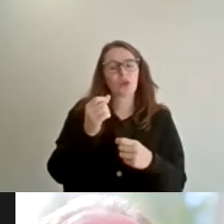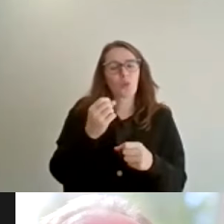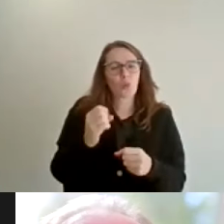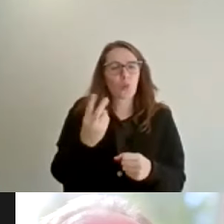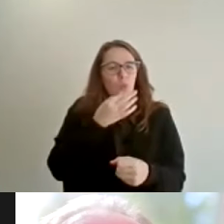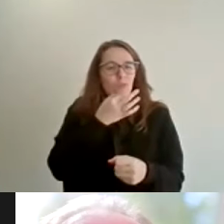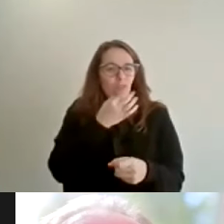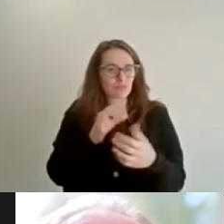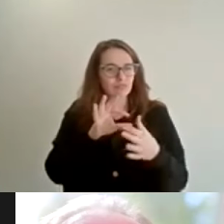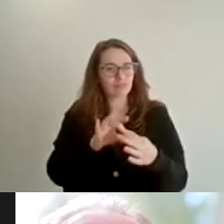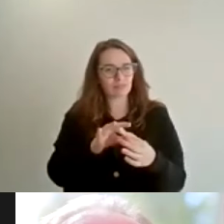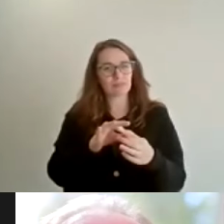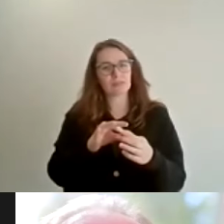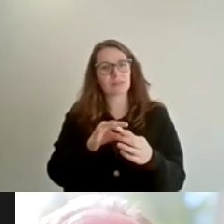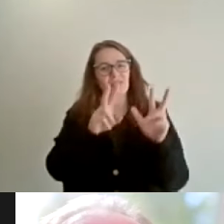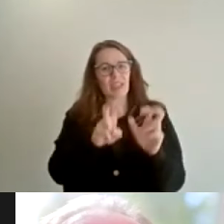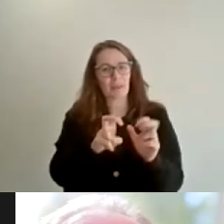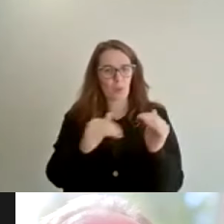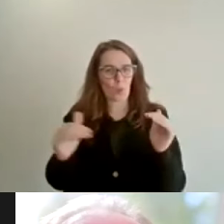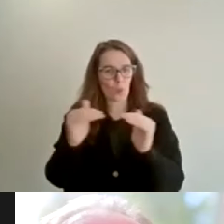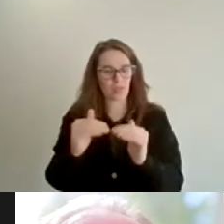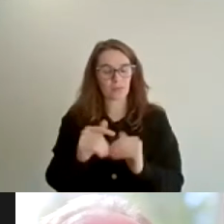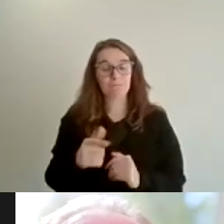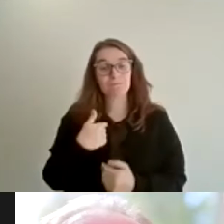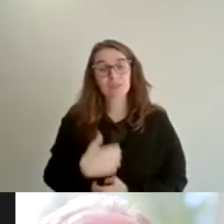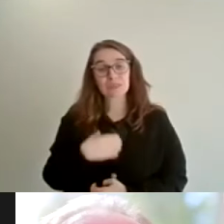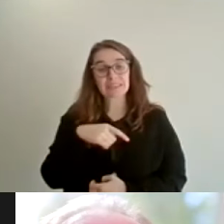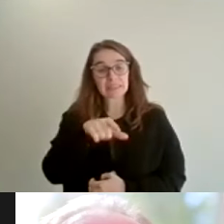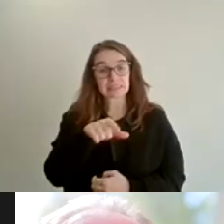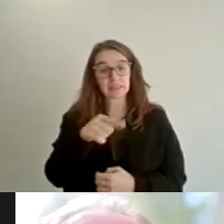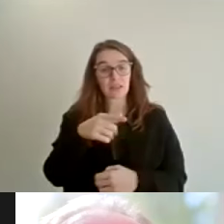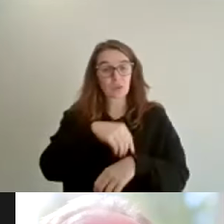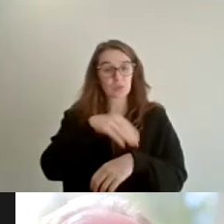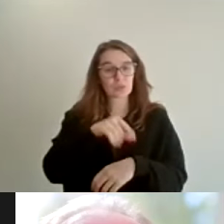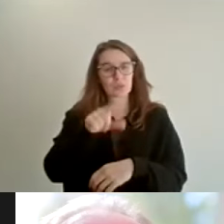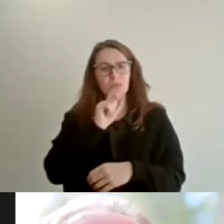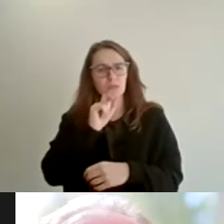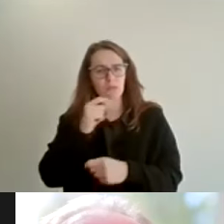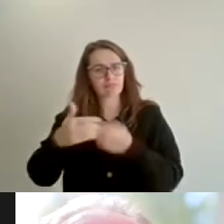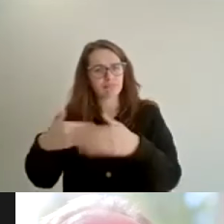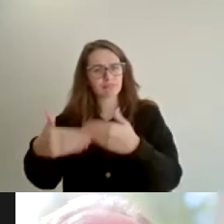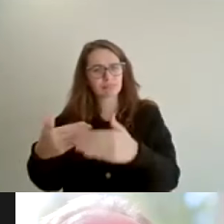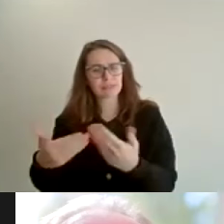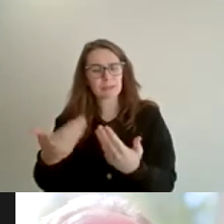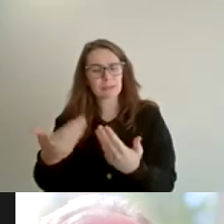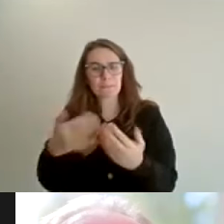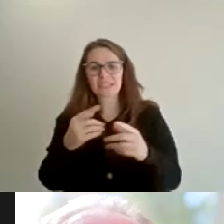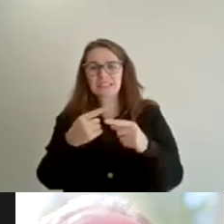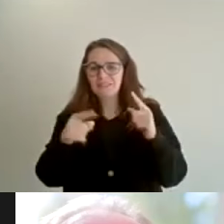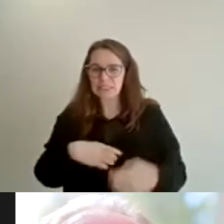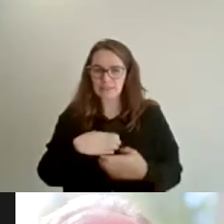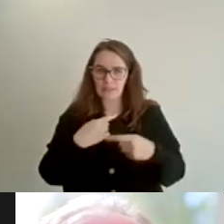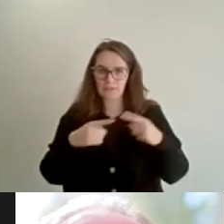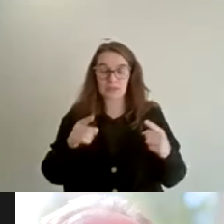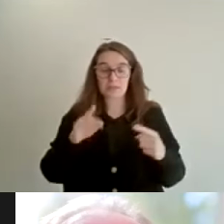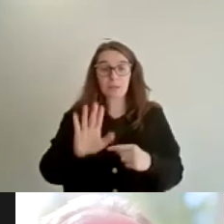as well as the equality ombudsman here in Sweden that you can reach by different means. But I